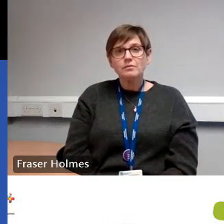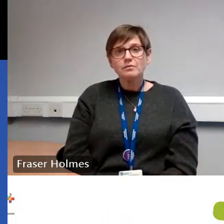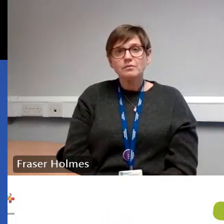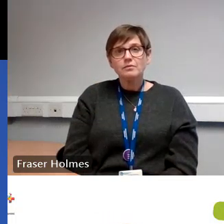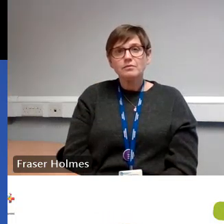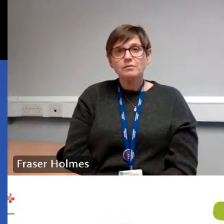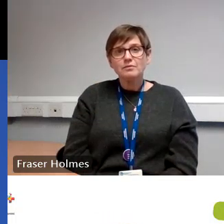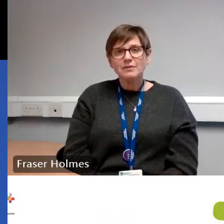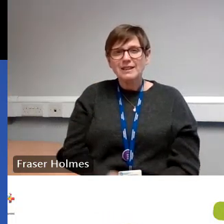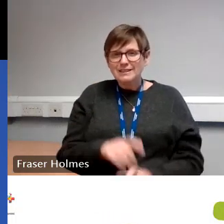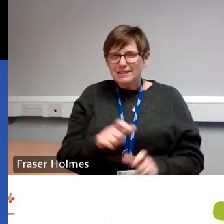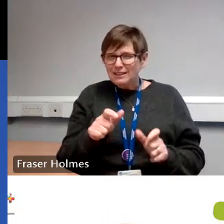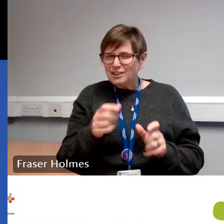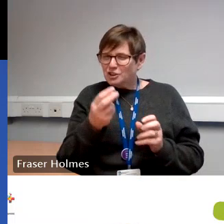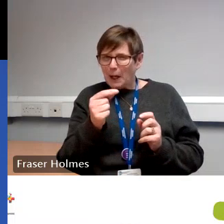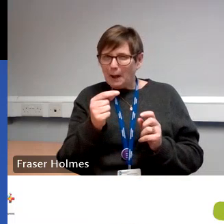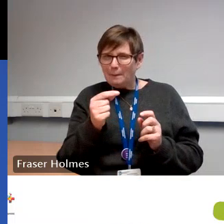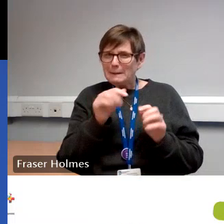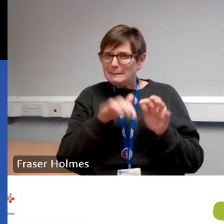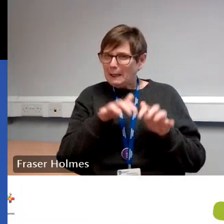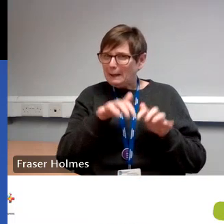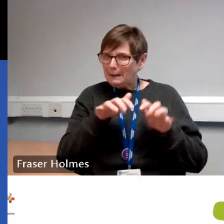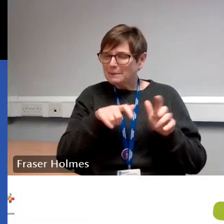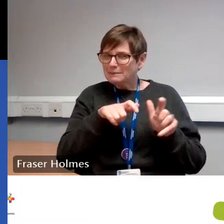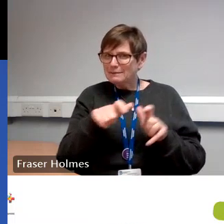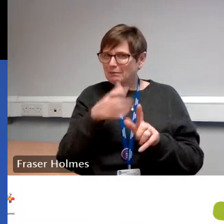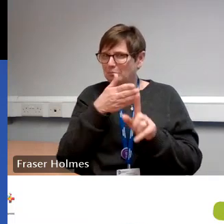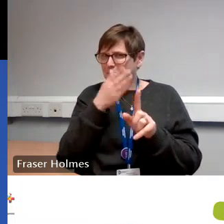I still see that some people are typing.